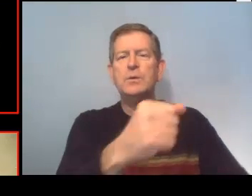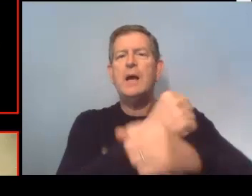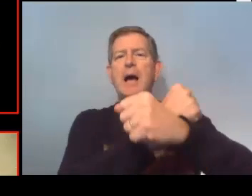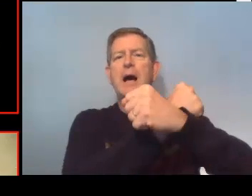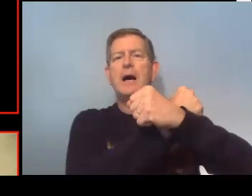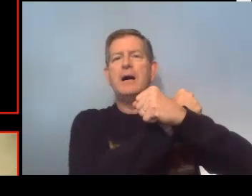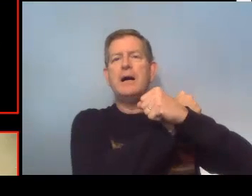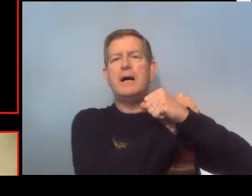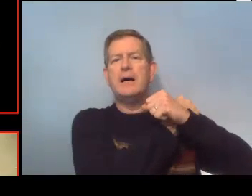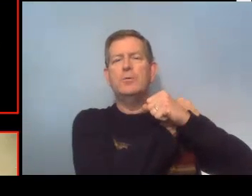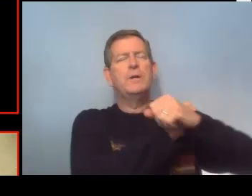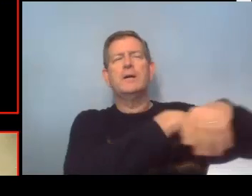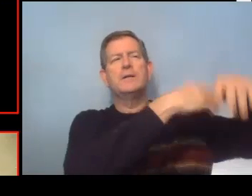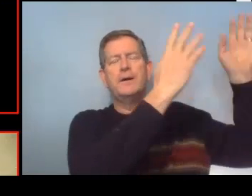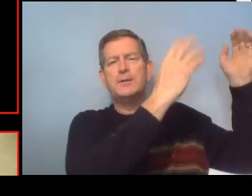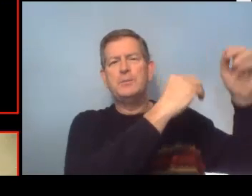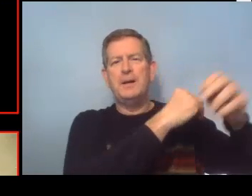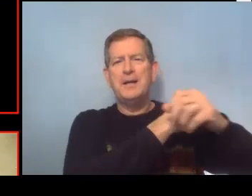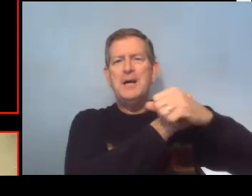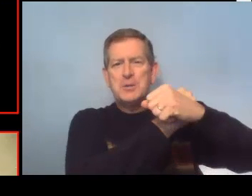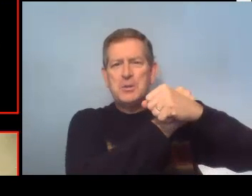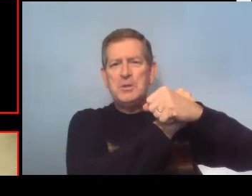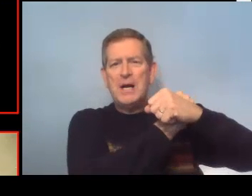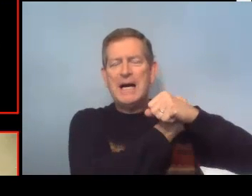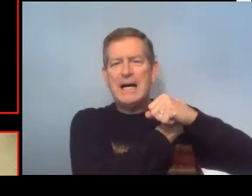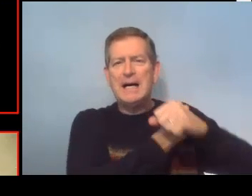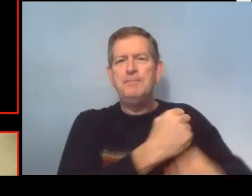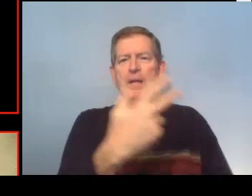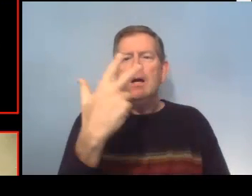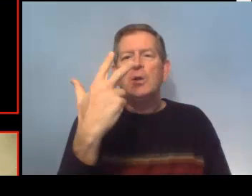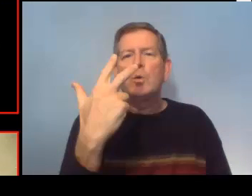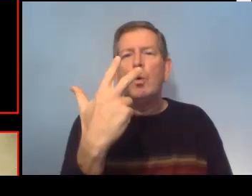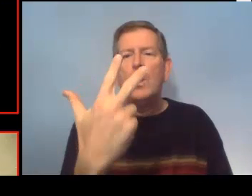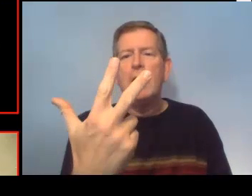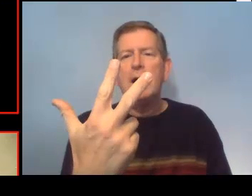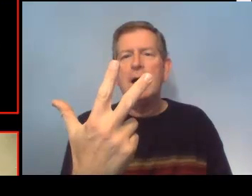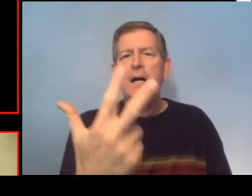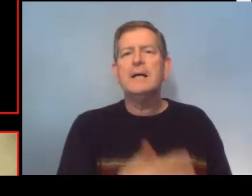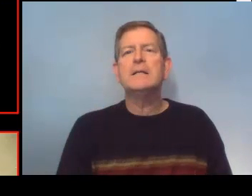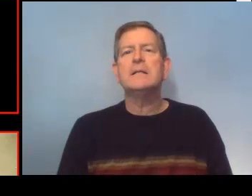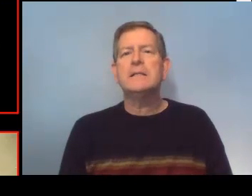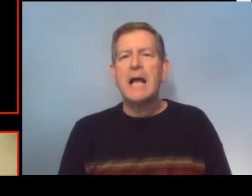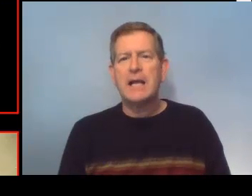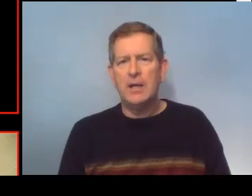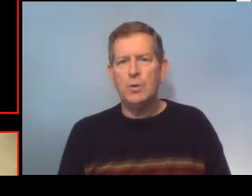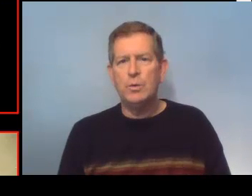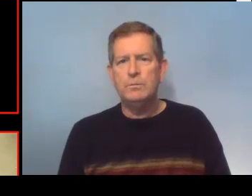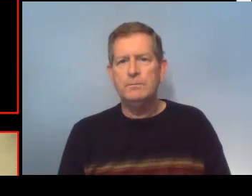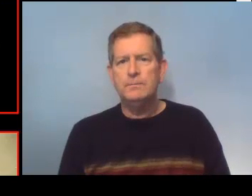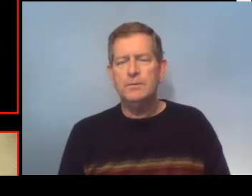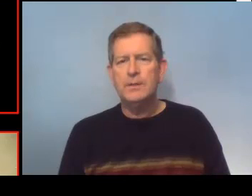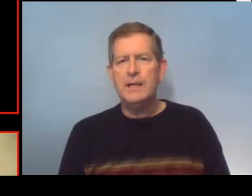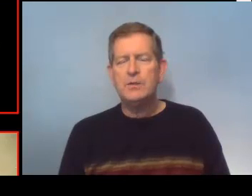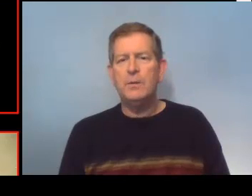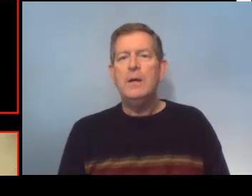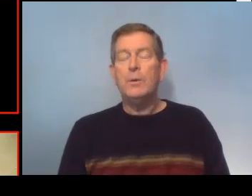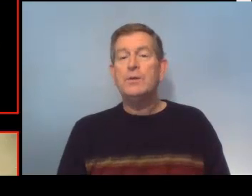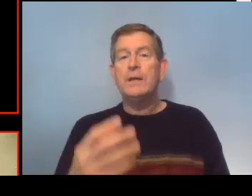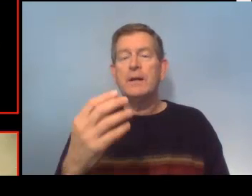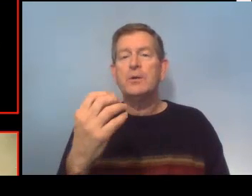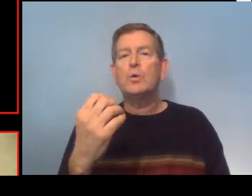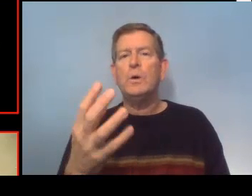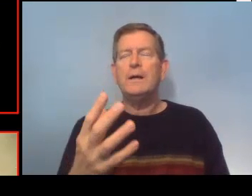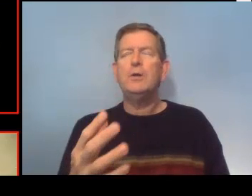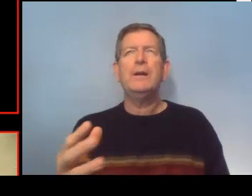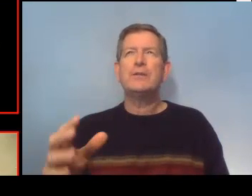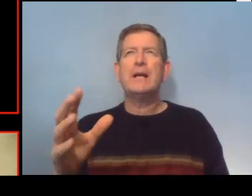Yes, tu as. Who cares how it's spelled? Tu as trois sacs à dos. Okay, so when